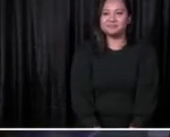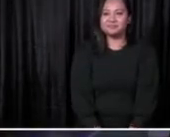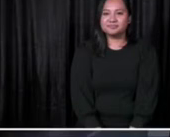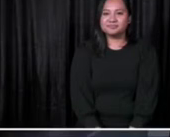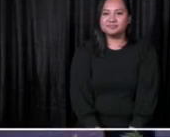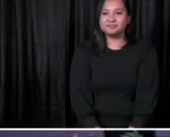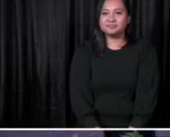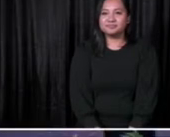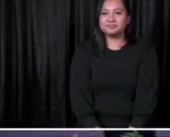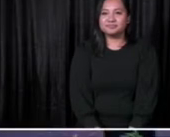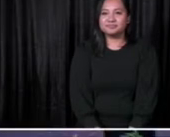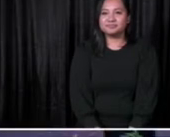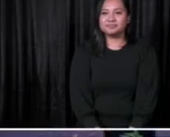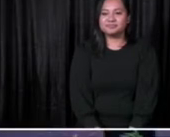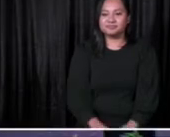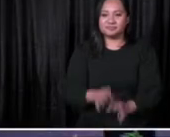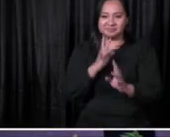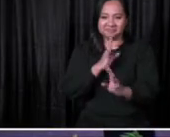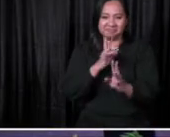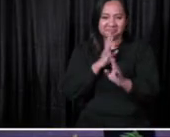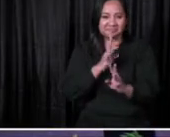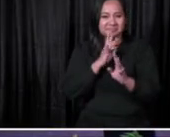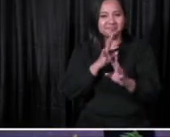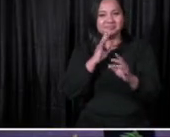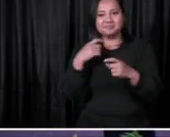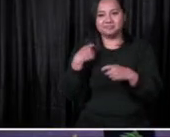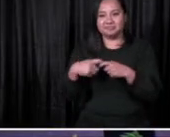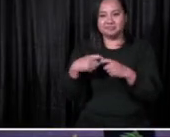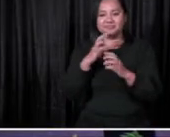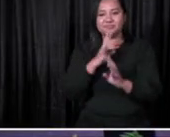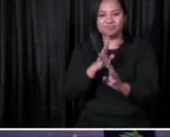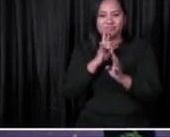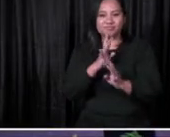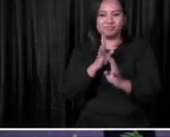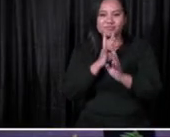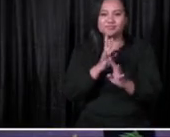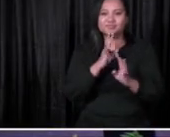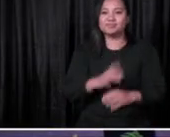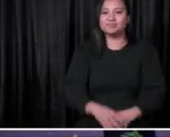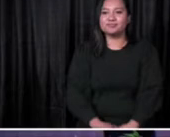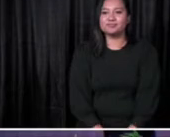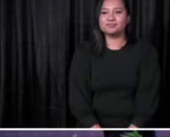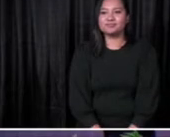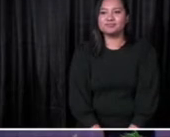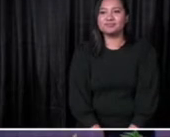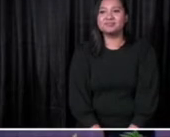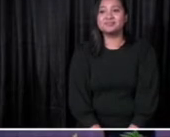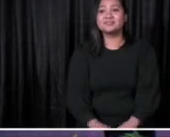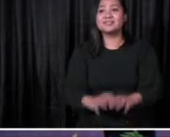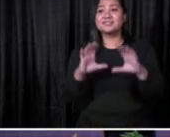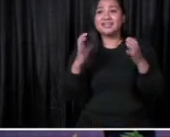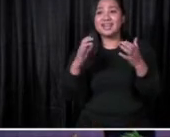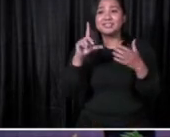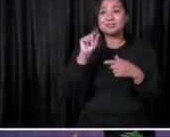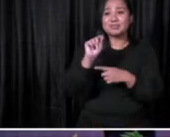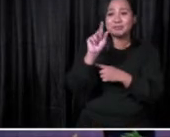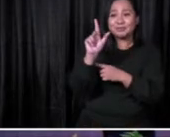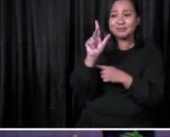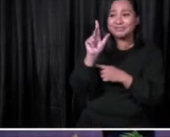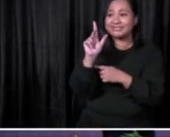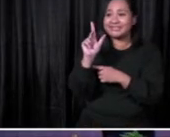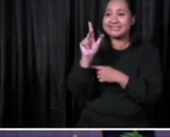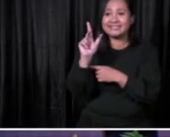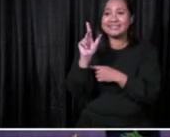Gracias por hacer mis sueños una realidad. And to the class of 2023, the world